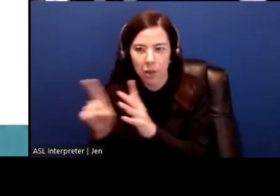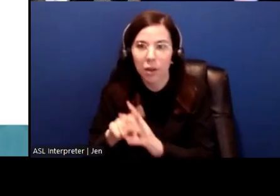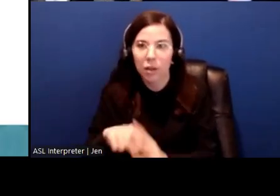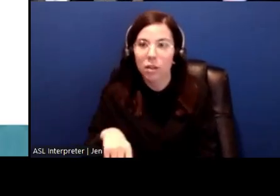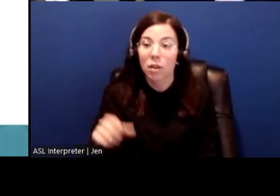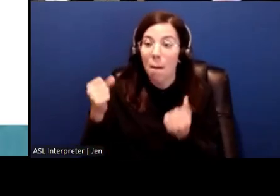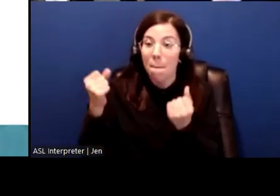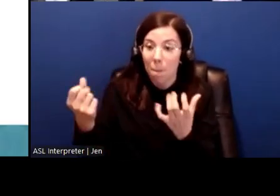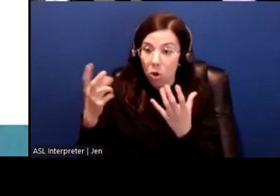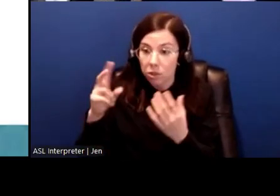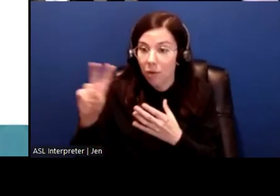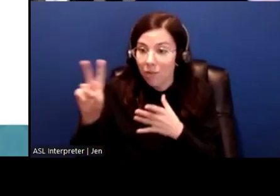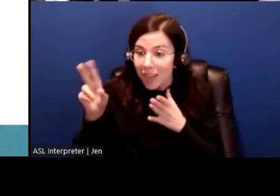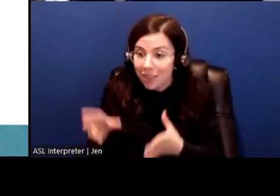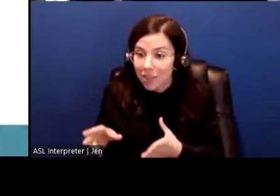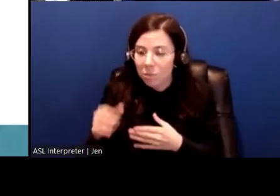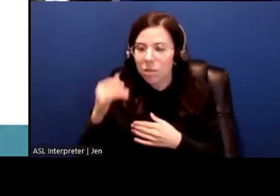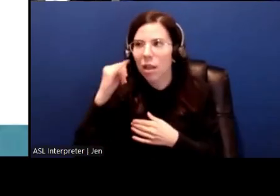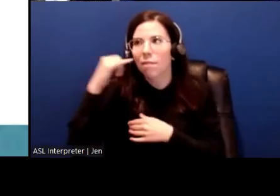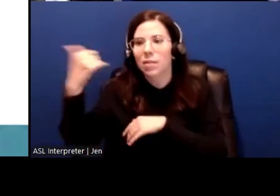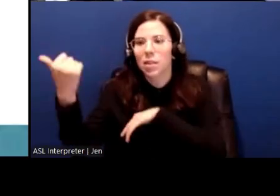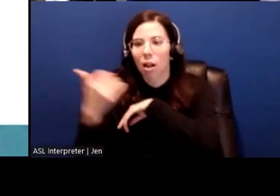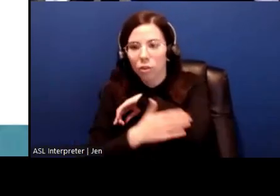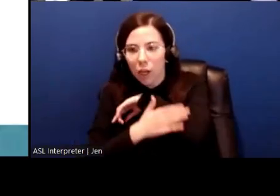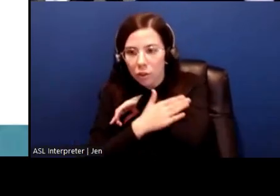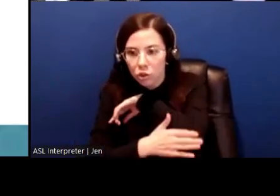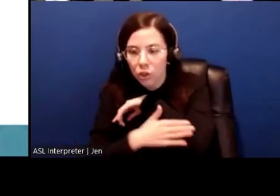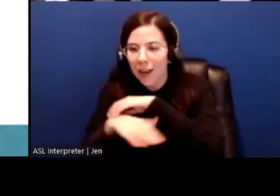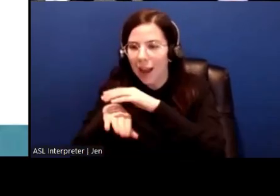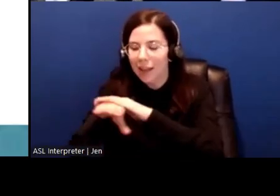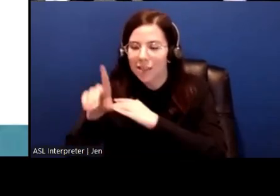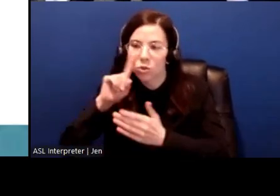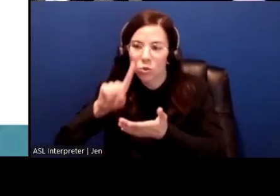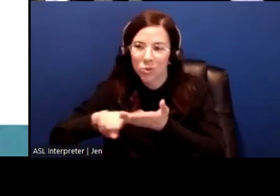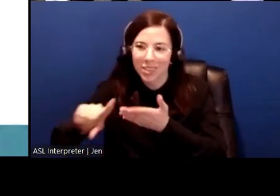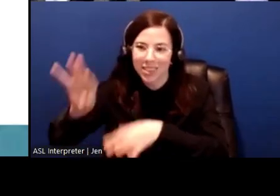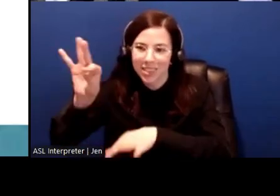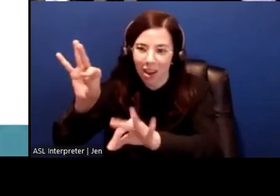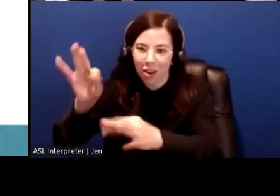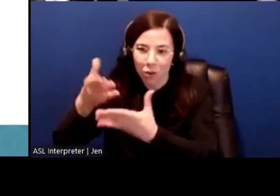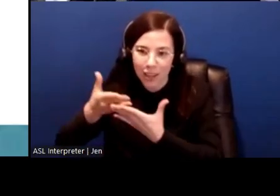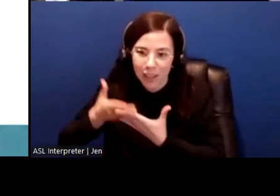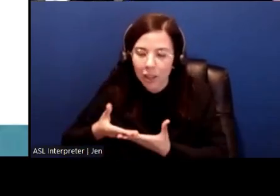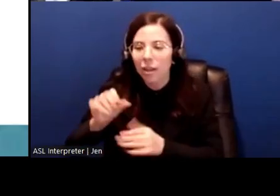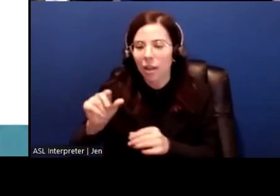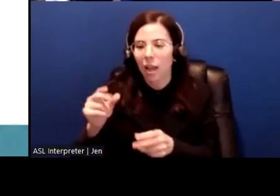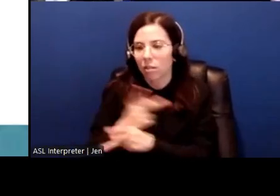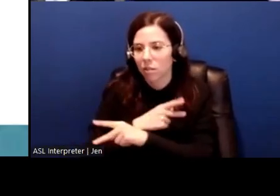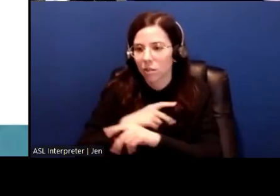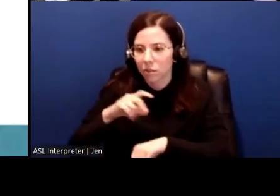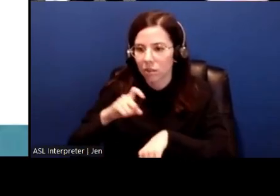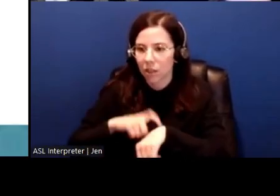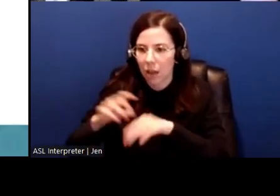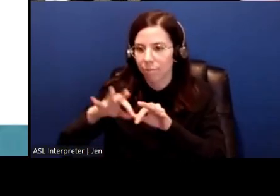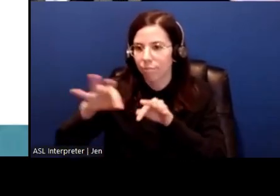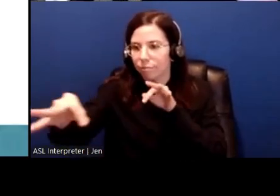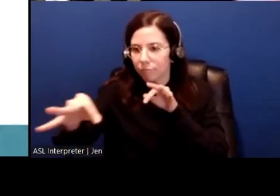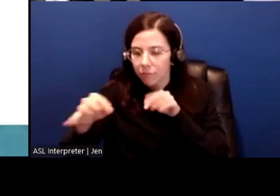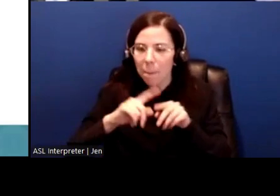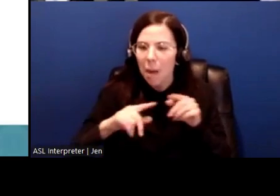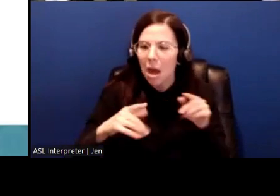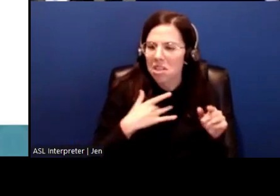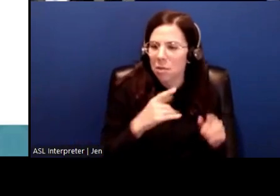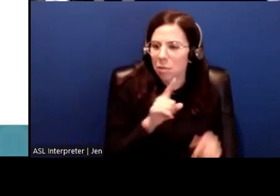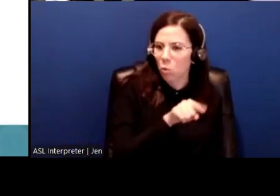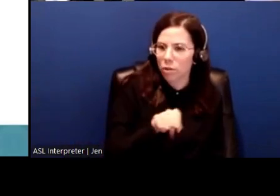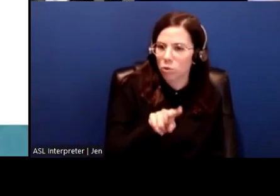longer. Cases that are overseas in terms of access to discovery can take longer. But that's generally the time frame. In terms